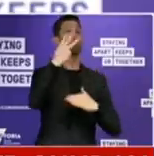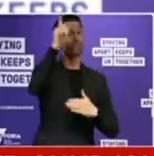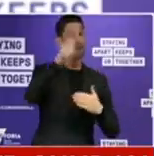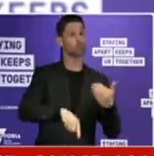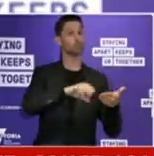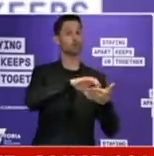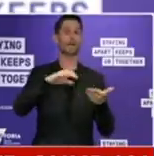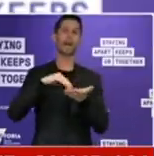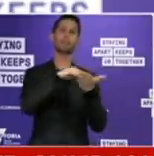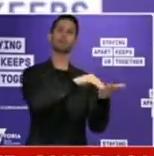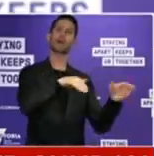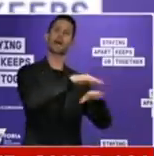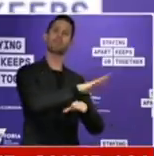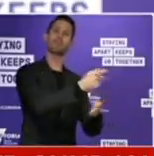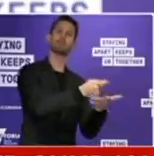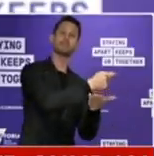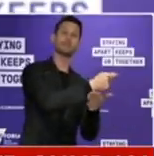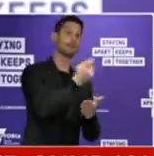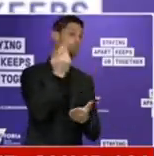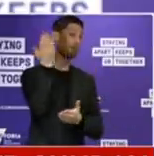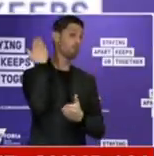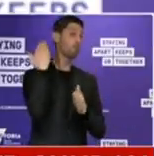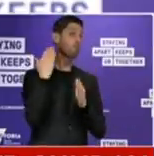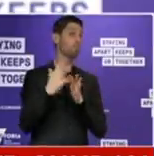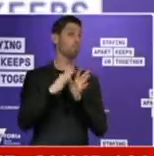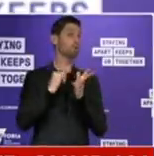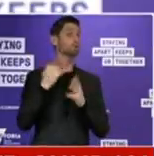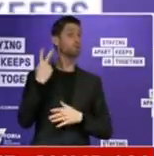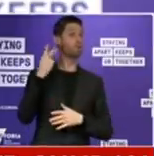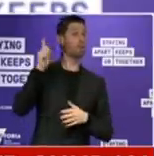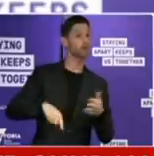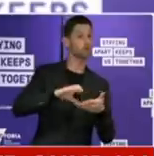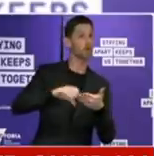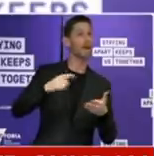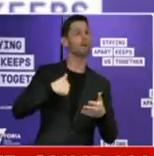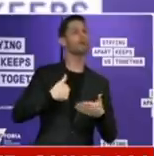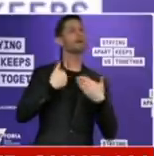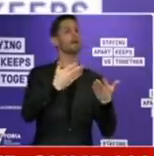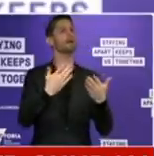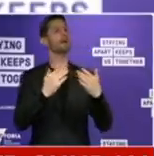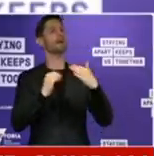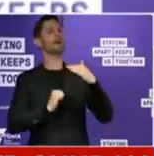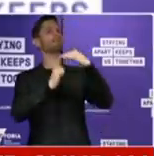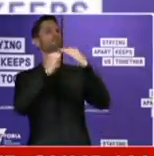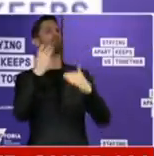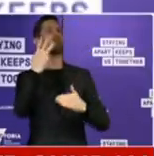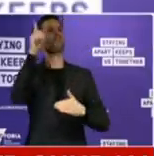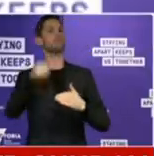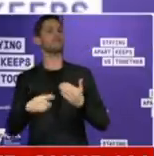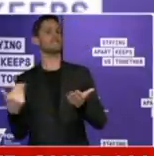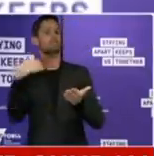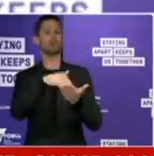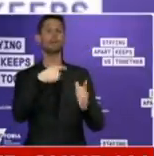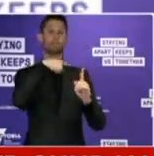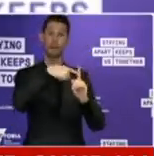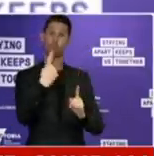that's up from the previous announced amount of $2,000. We'll also change the eligibility criteria, which is